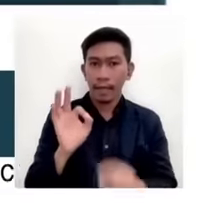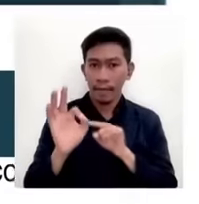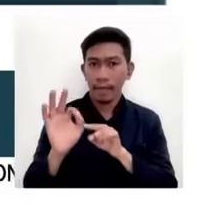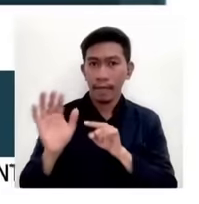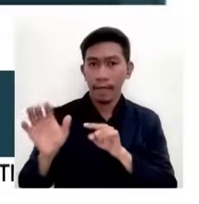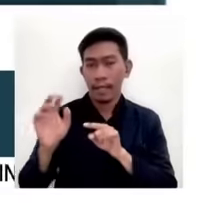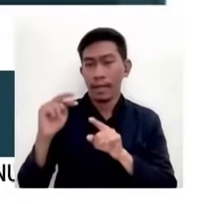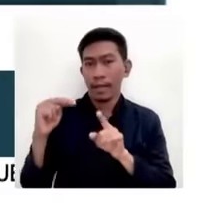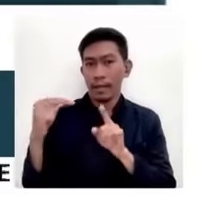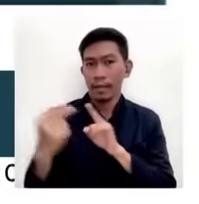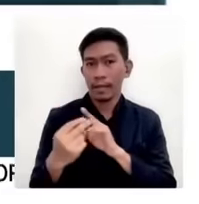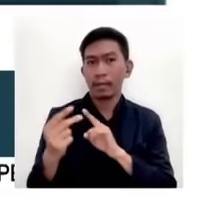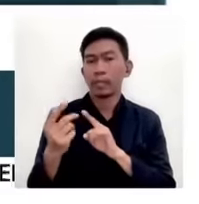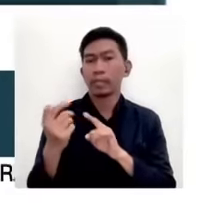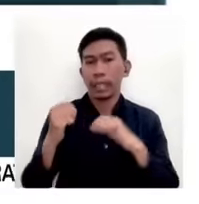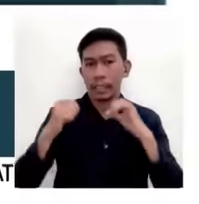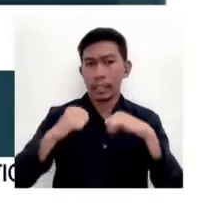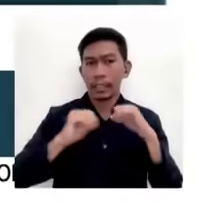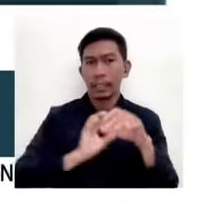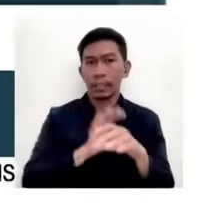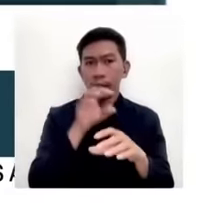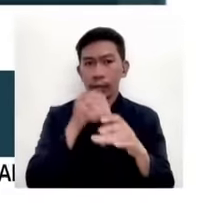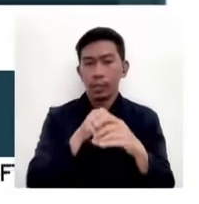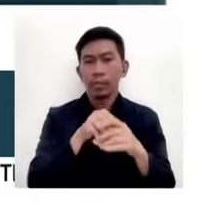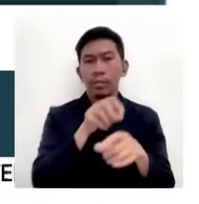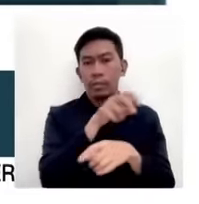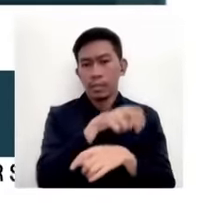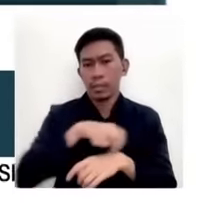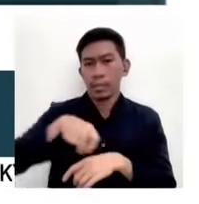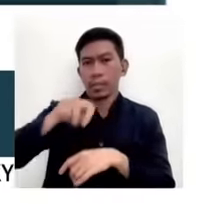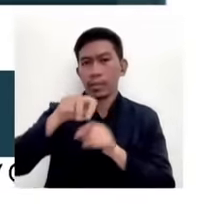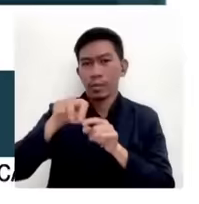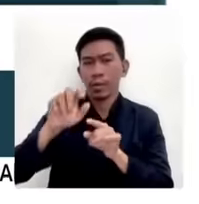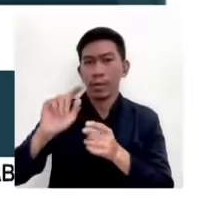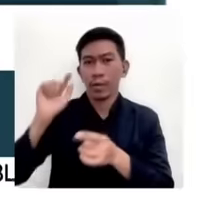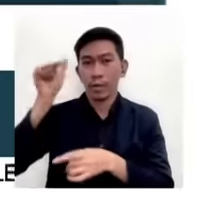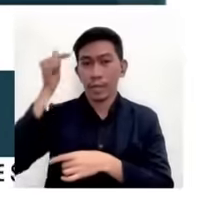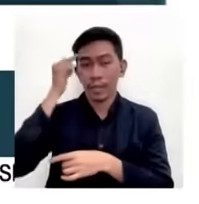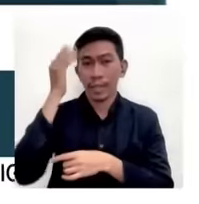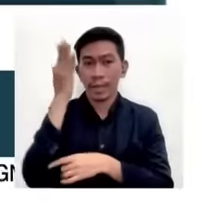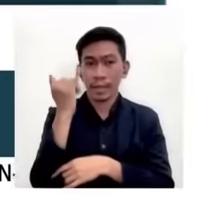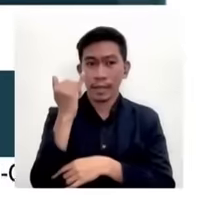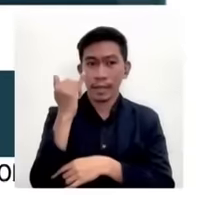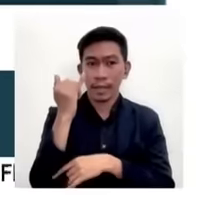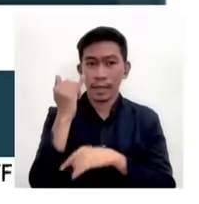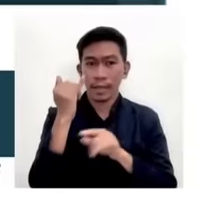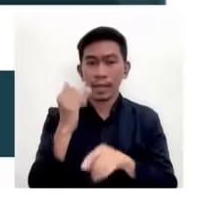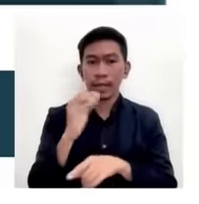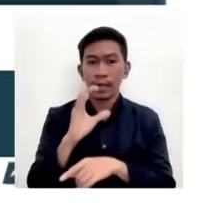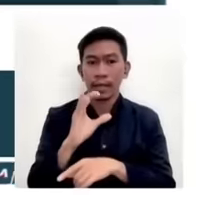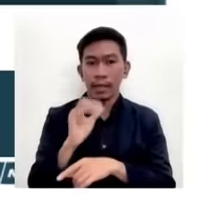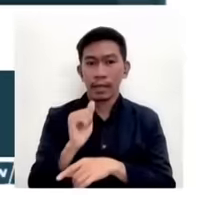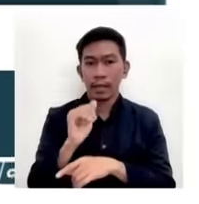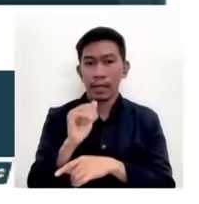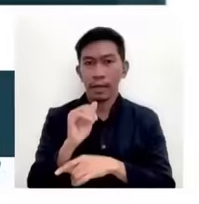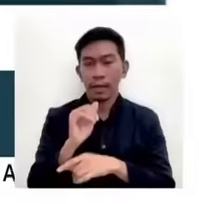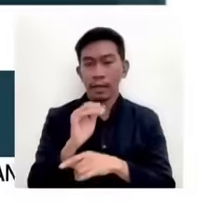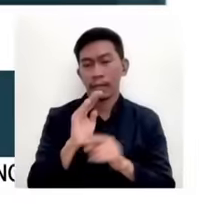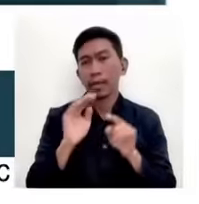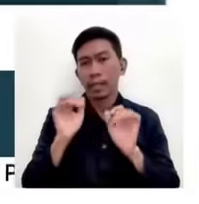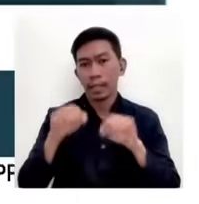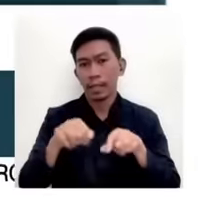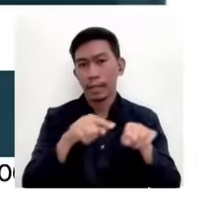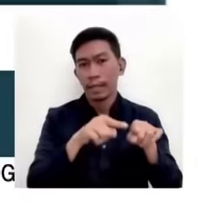agreed to join in this transition government because we believe that the CAB can implement the 1976